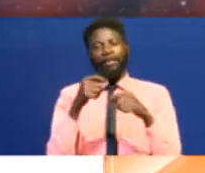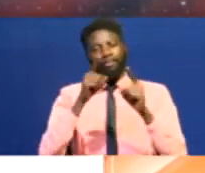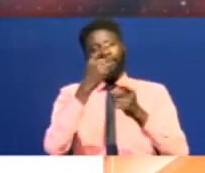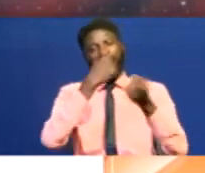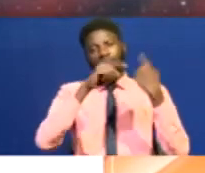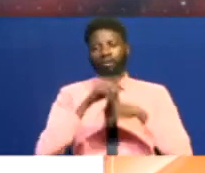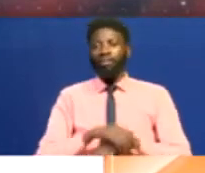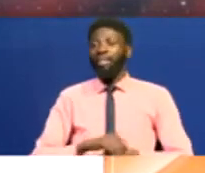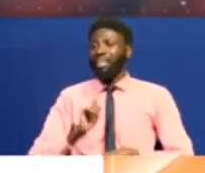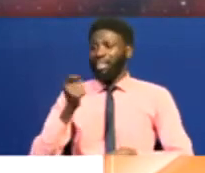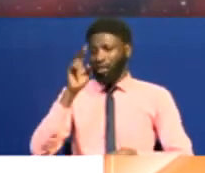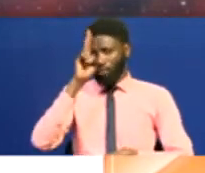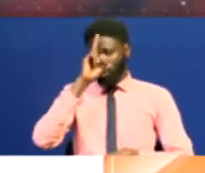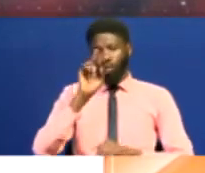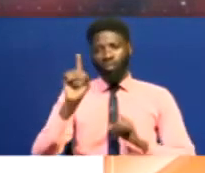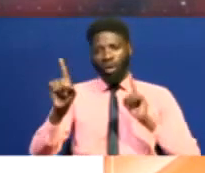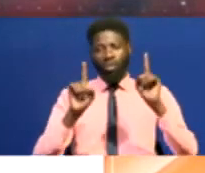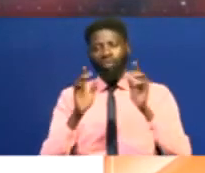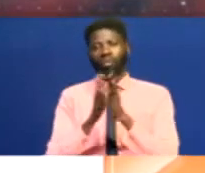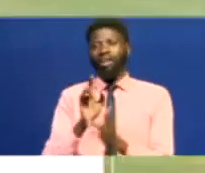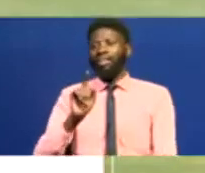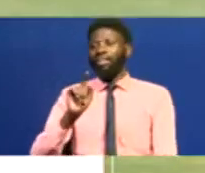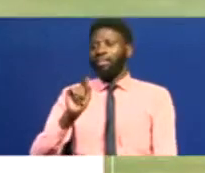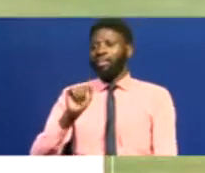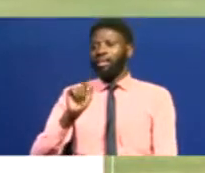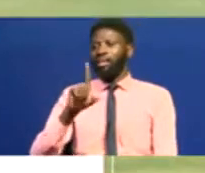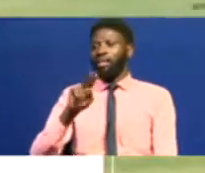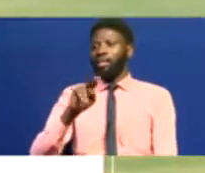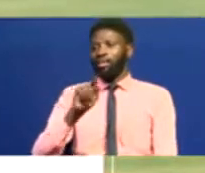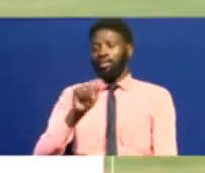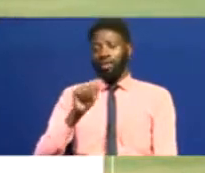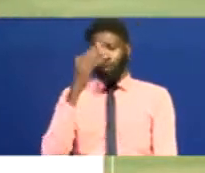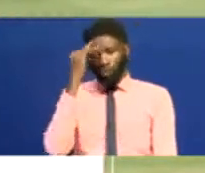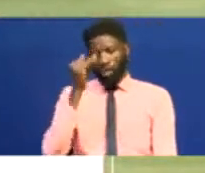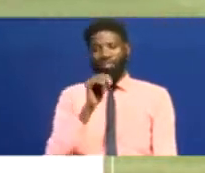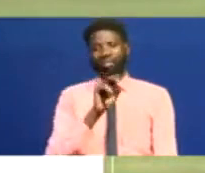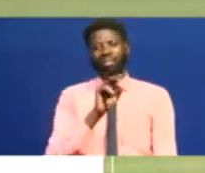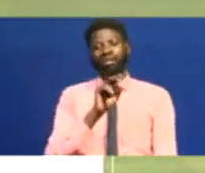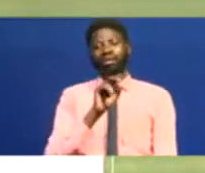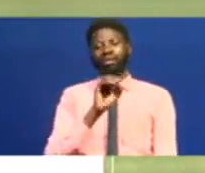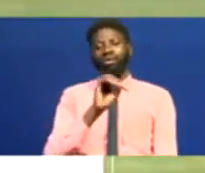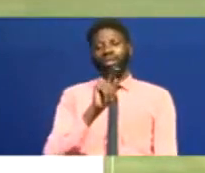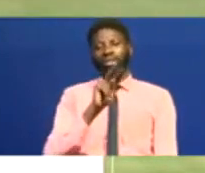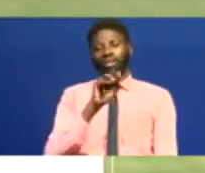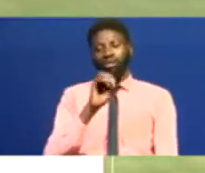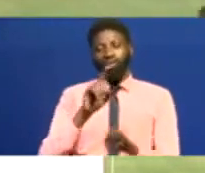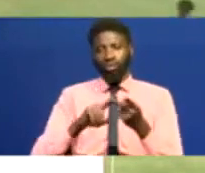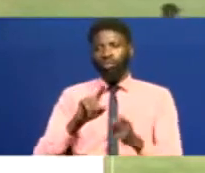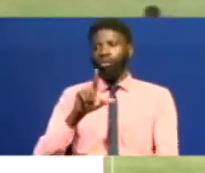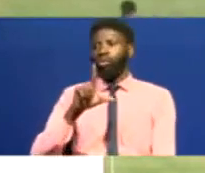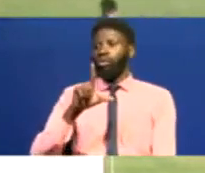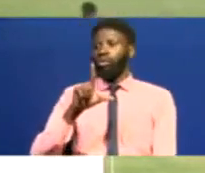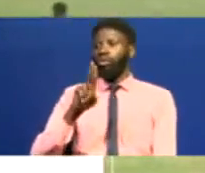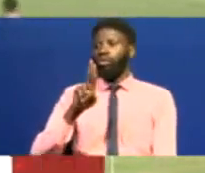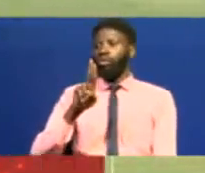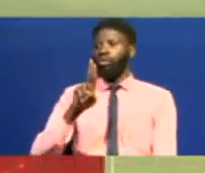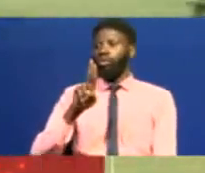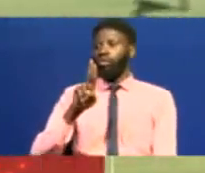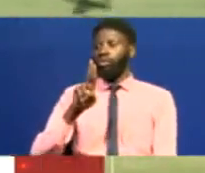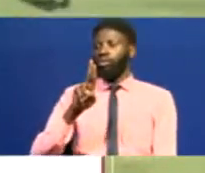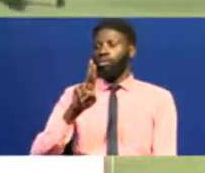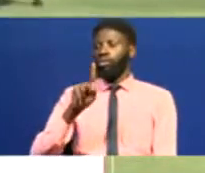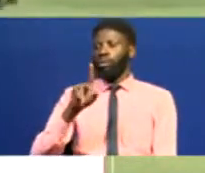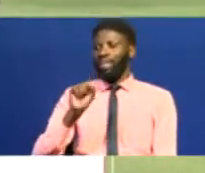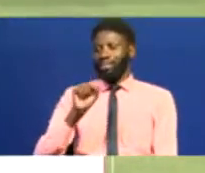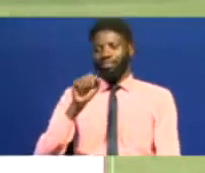FC thanks to goals from Tyson Otien and Lucas Waitere at the Police Circle Stadium. While